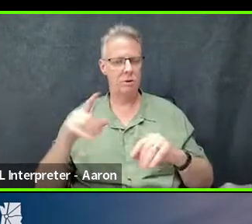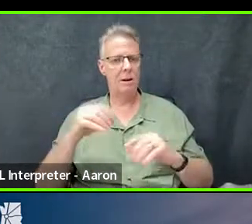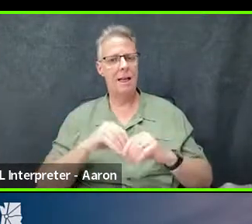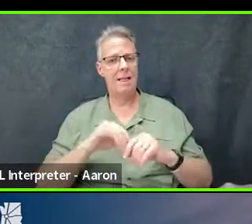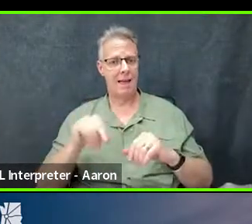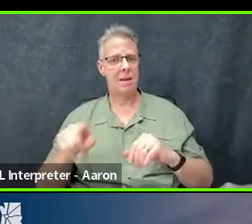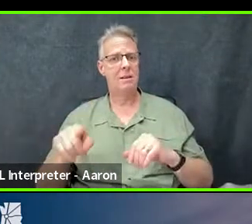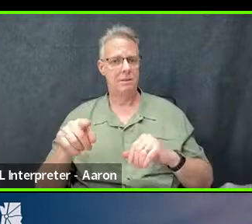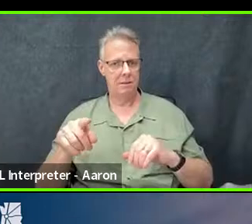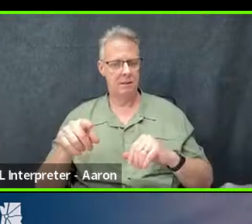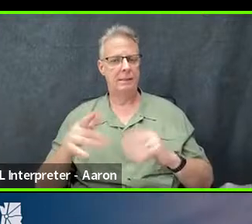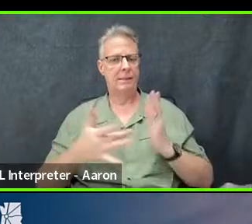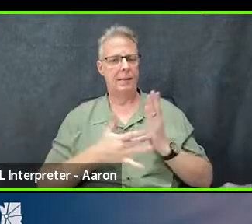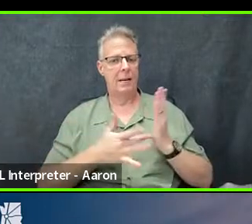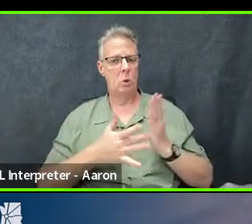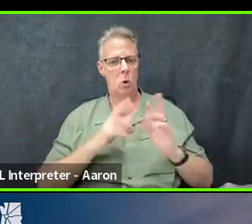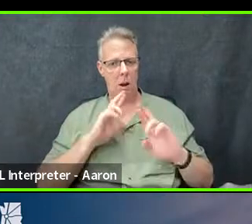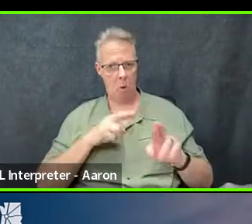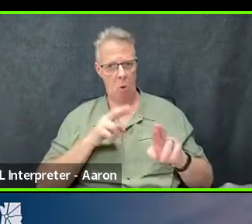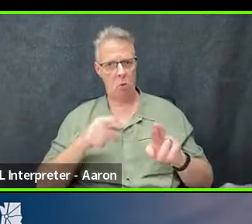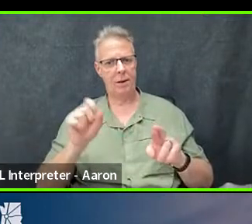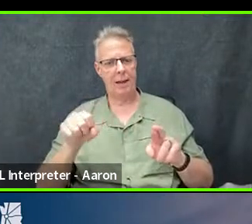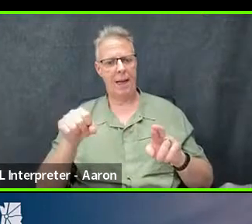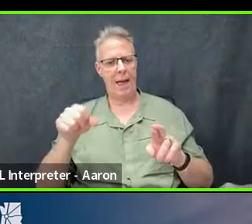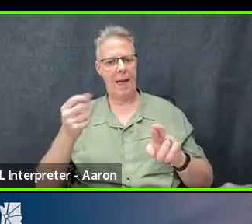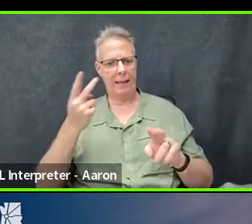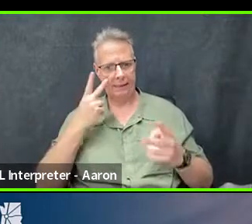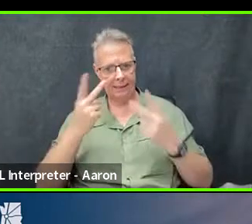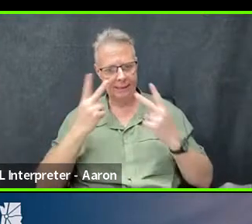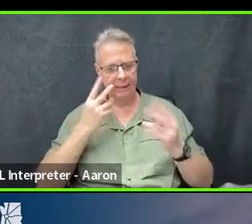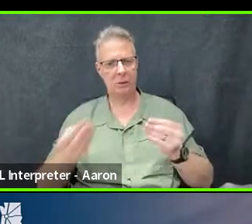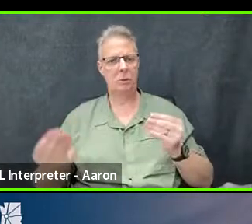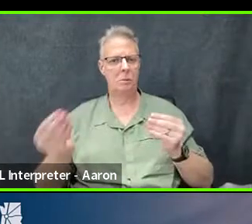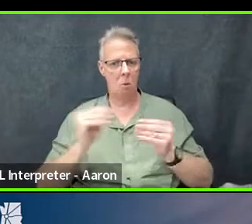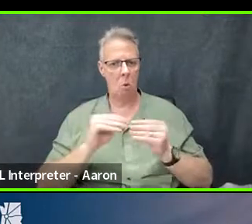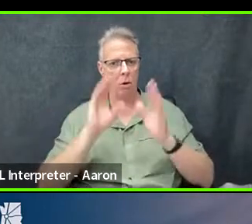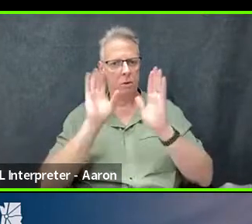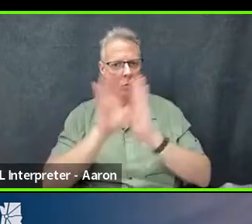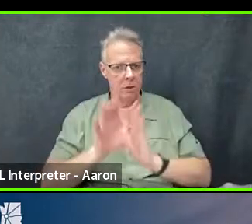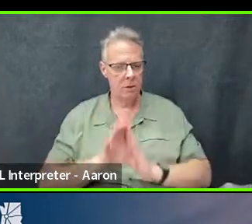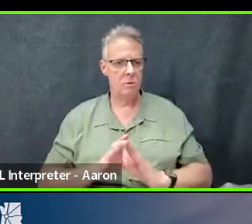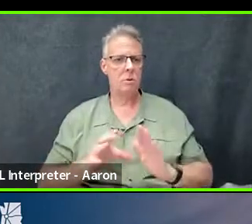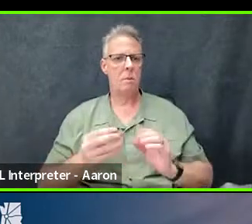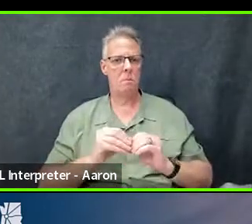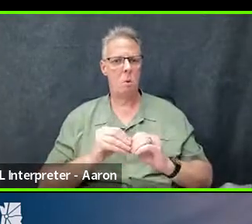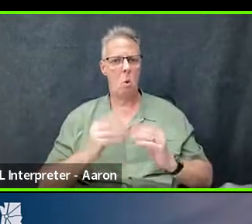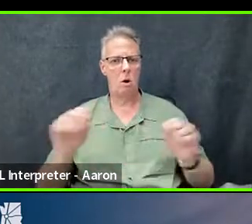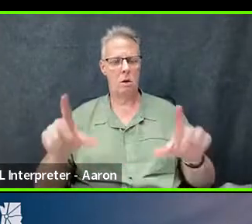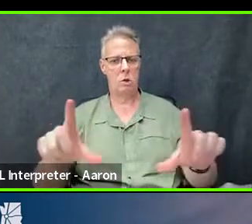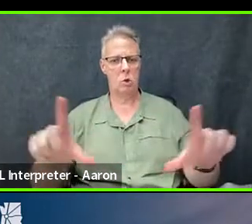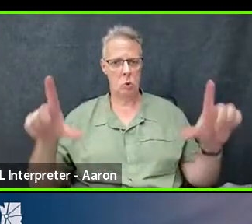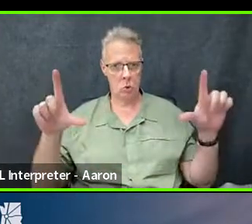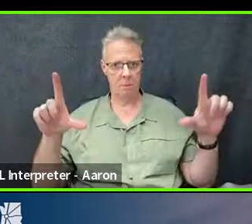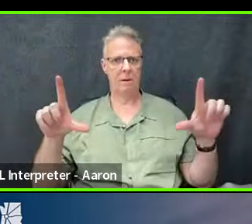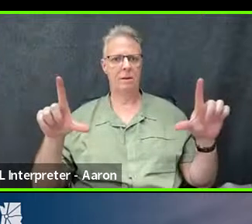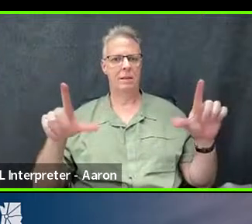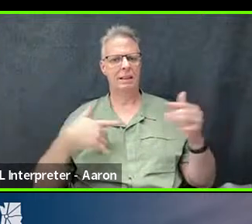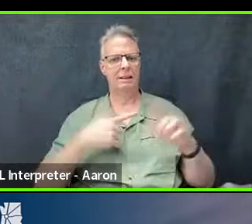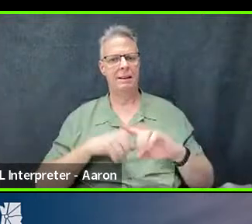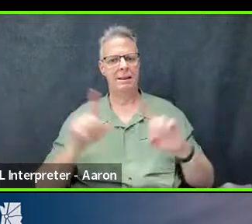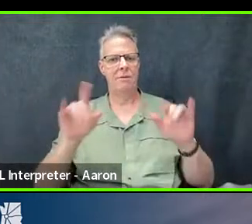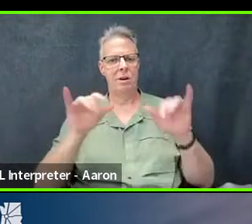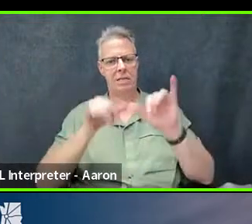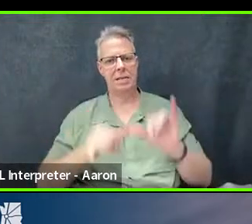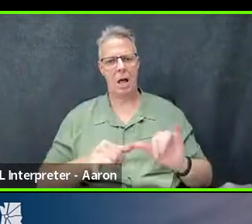that technical report, you can see more graphics zoomed in at a different